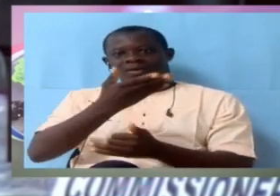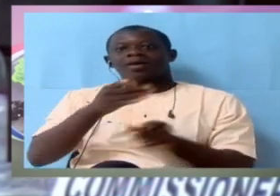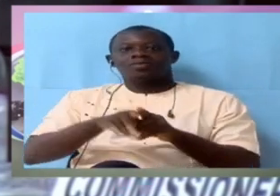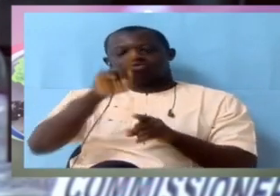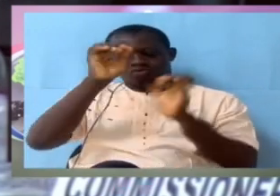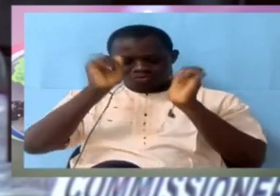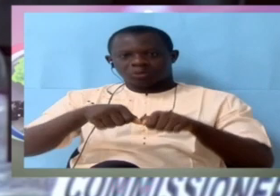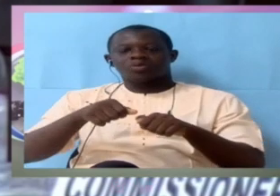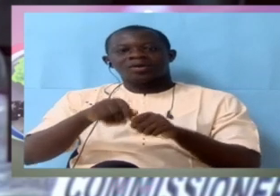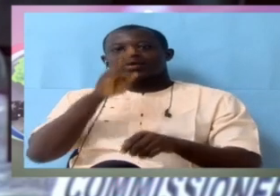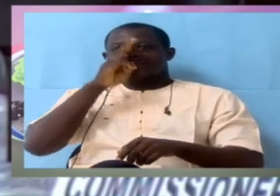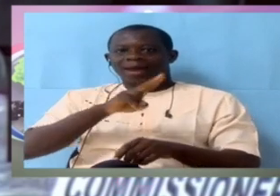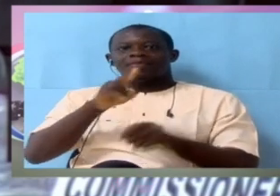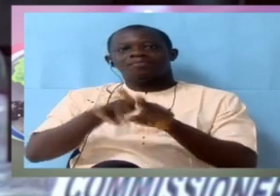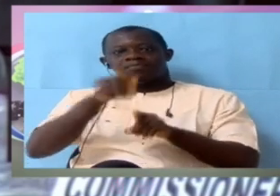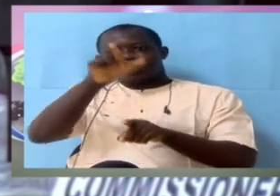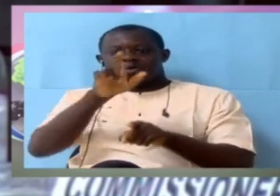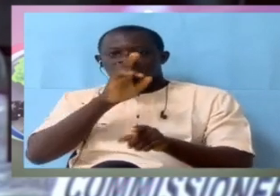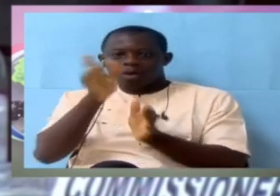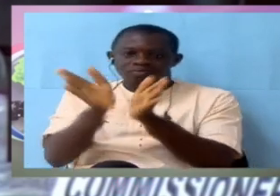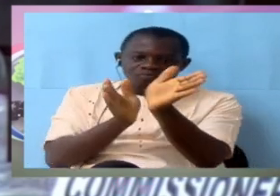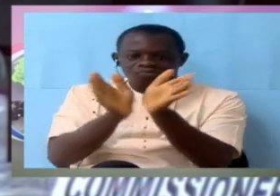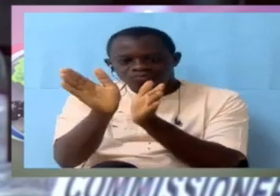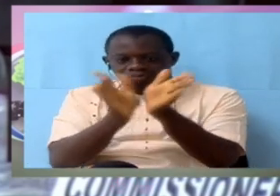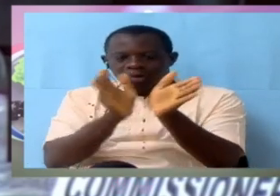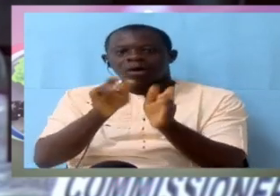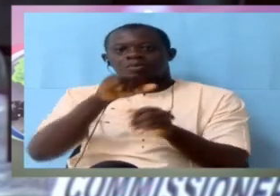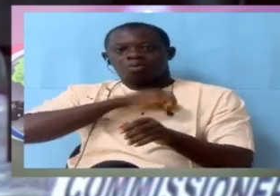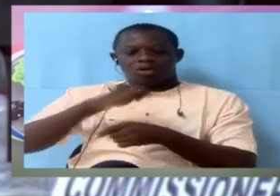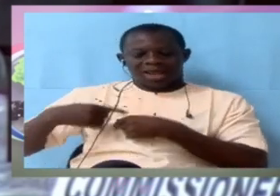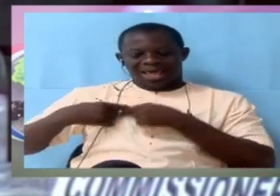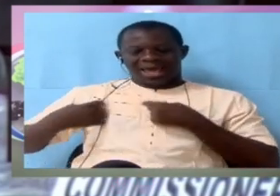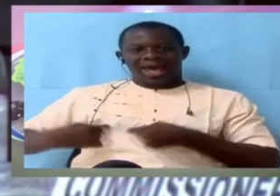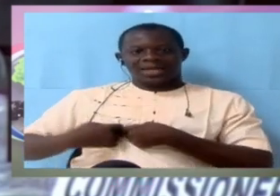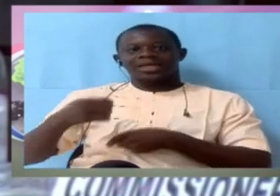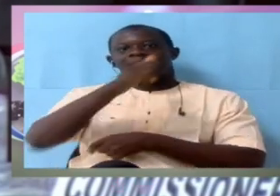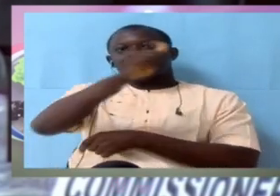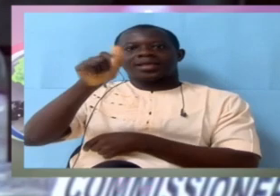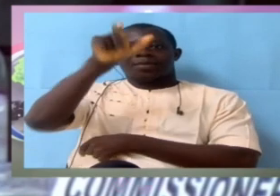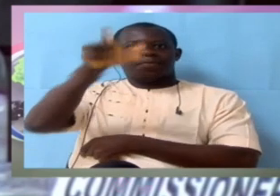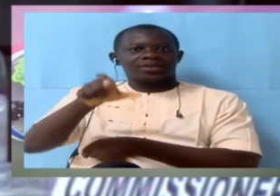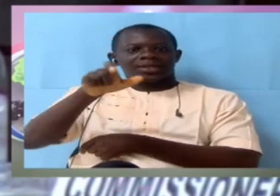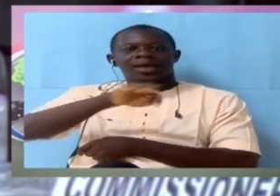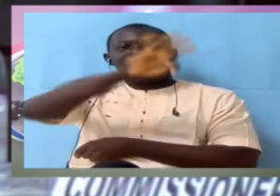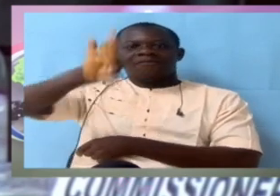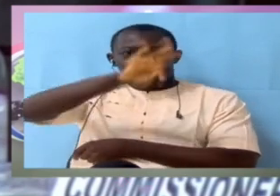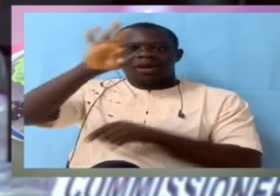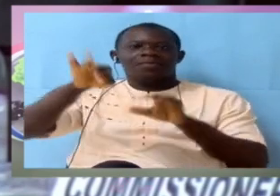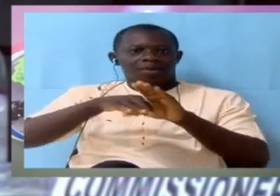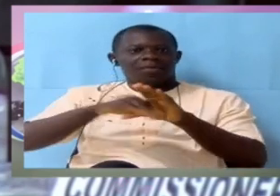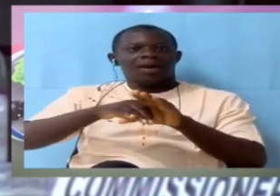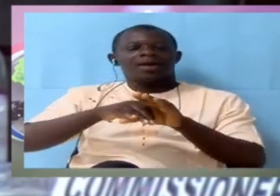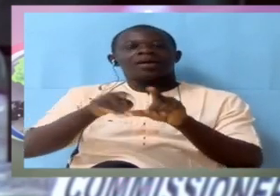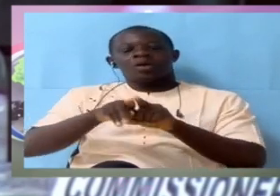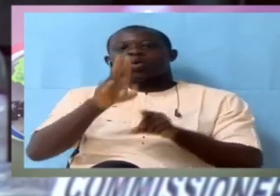the consoler, that you will console the heart of each and every family member